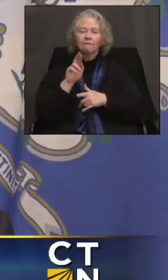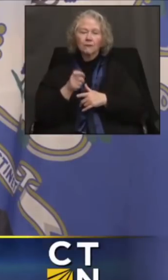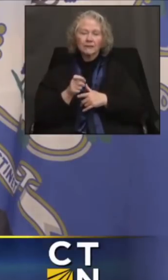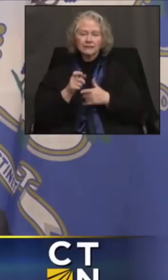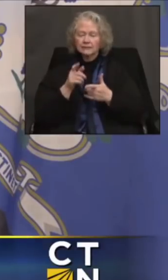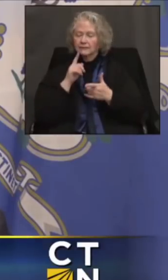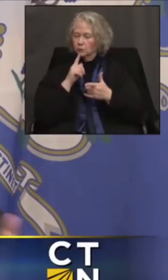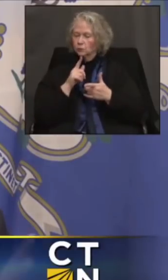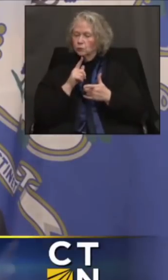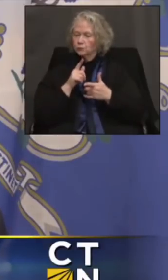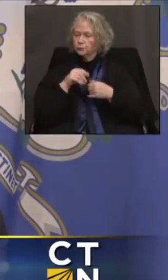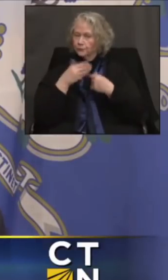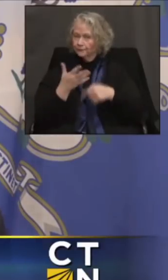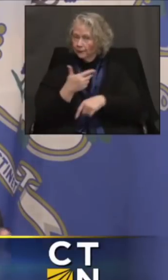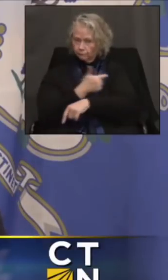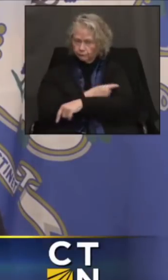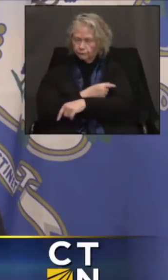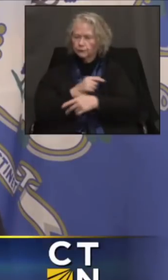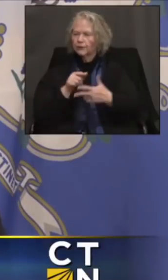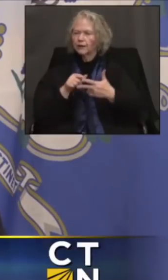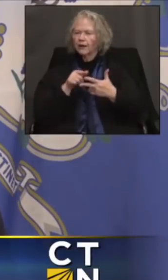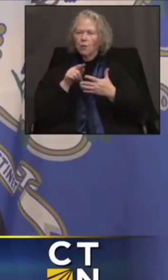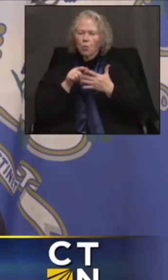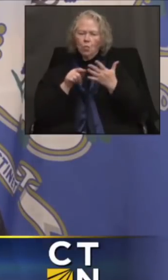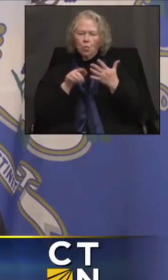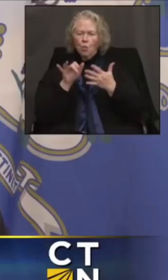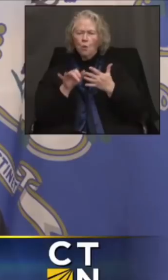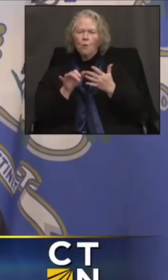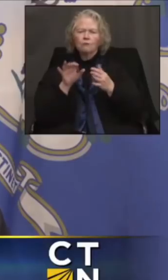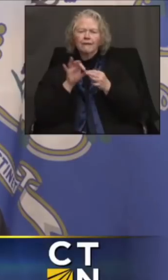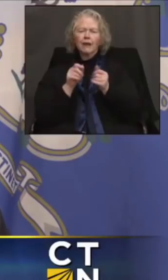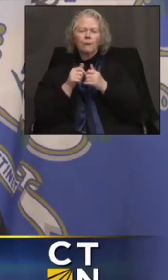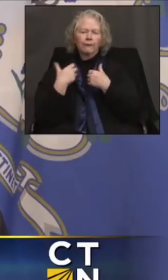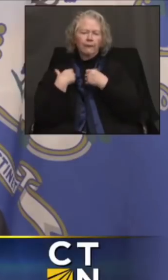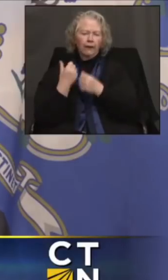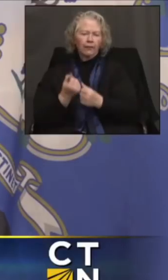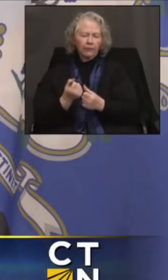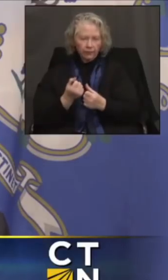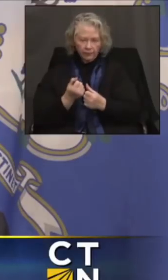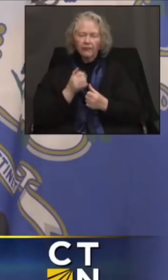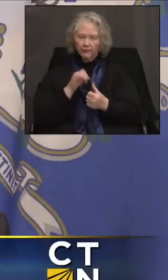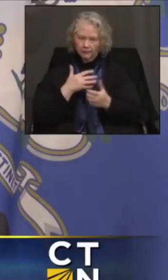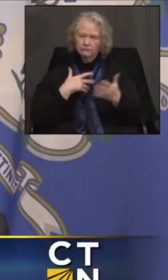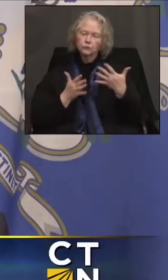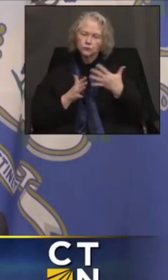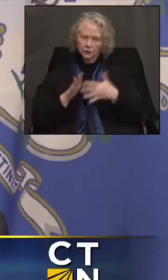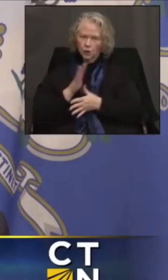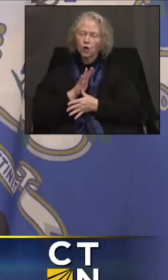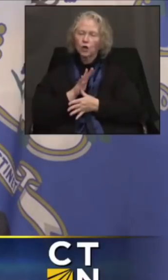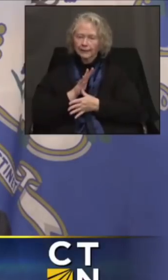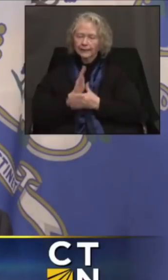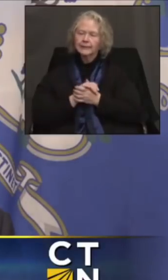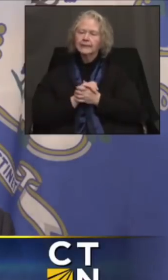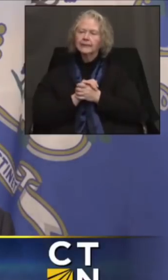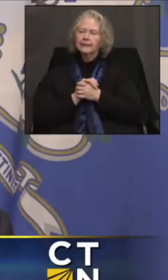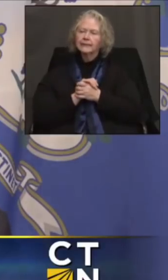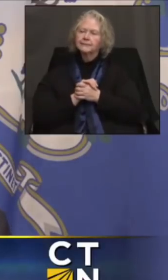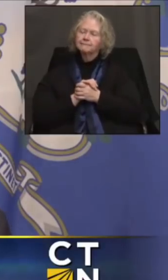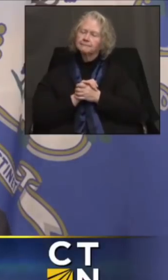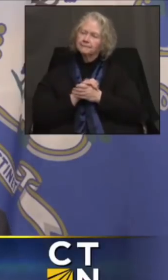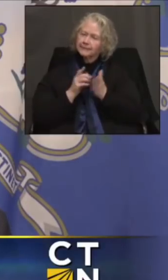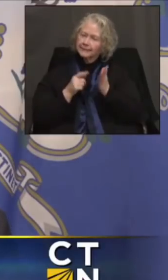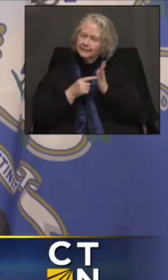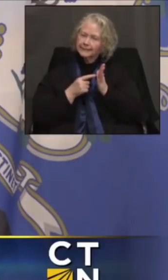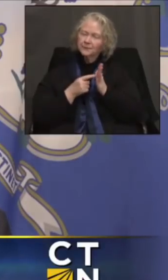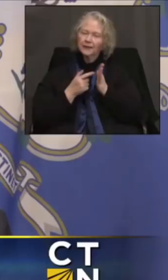can continue there. I mean, I think those are the type of priorities that we have going forward. We need to be able to sometimes make moves